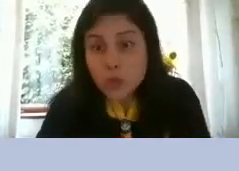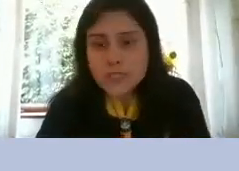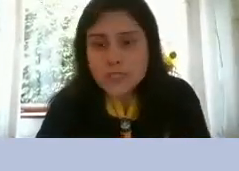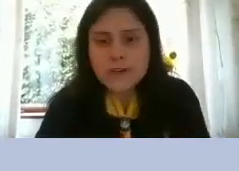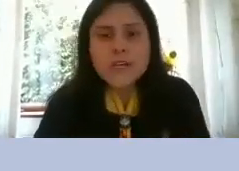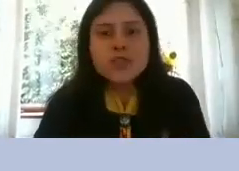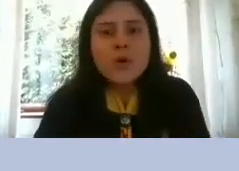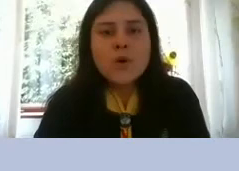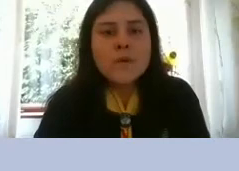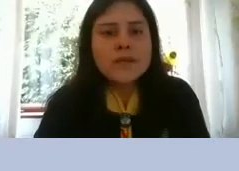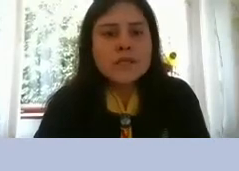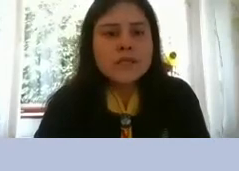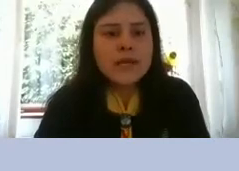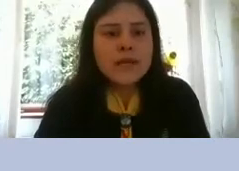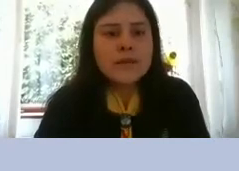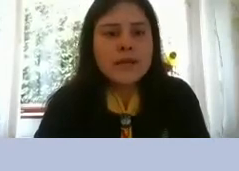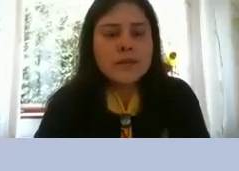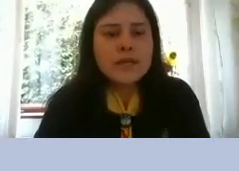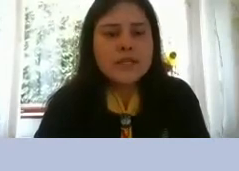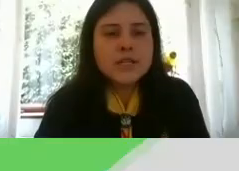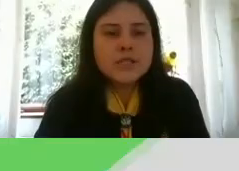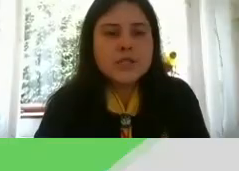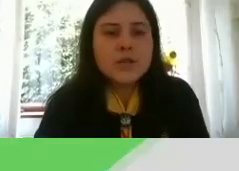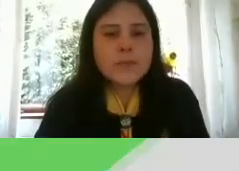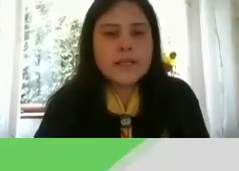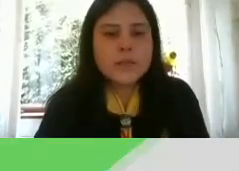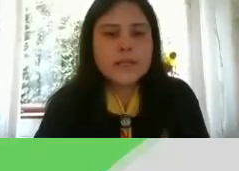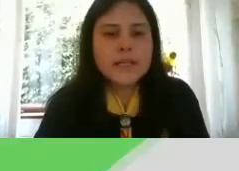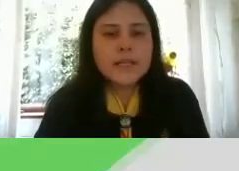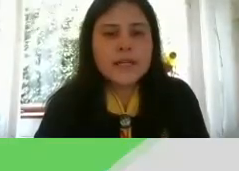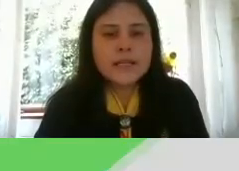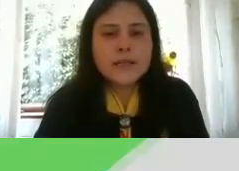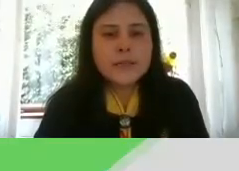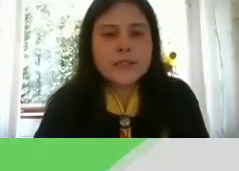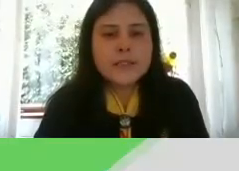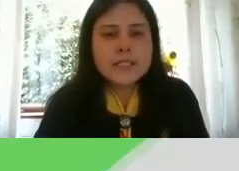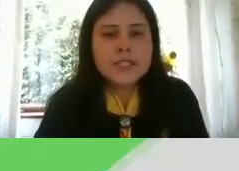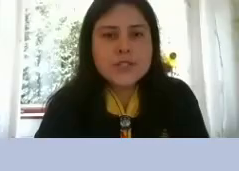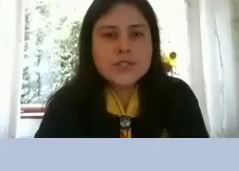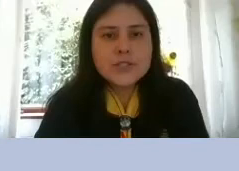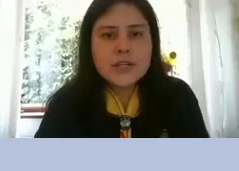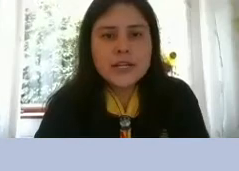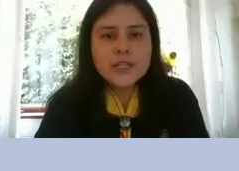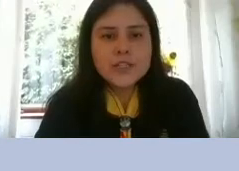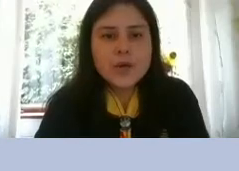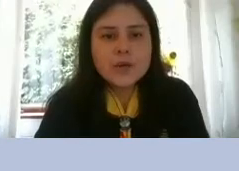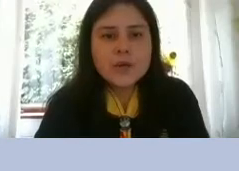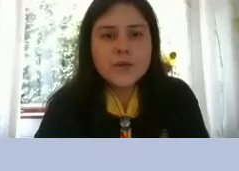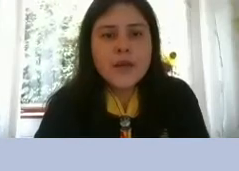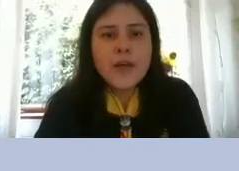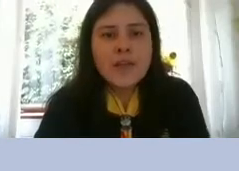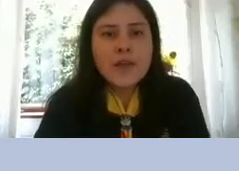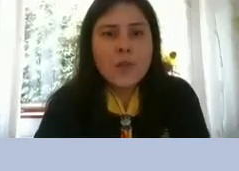inclusive. So this is, let me just stop a little bit here, the presentation so that I can show